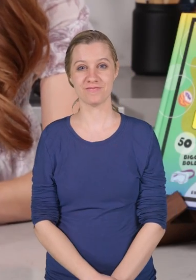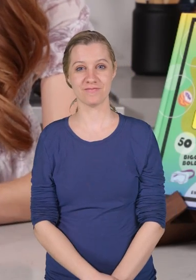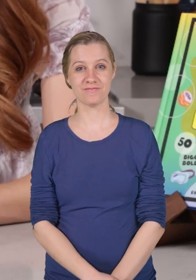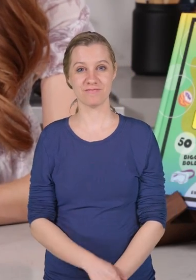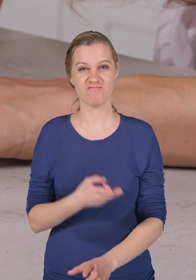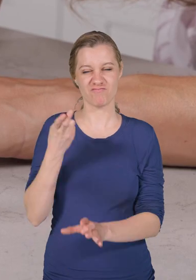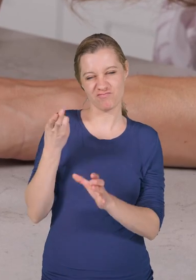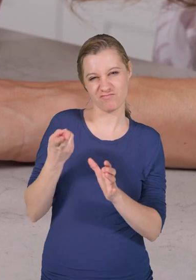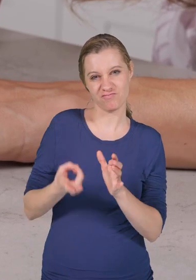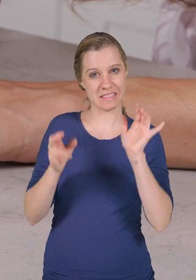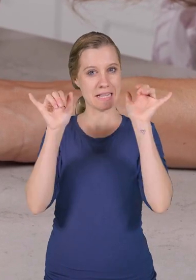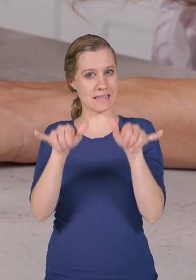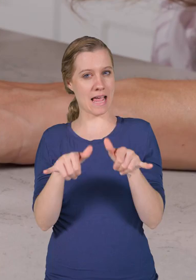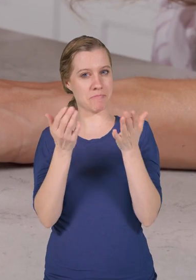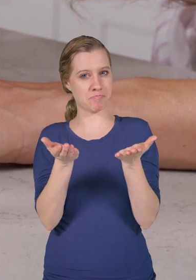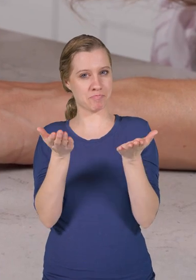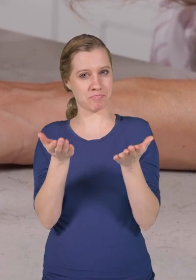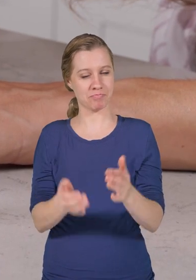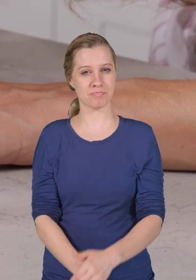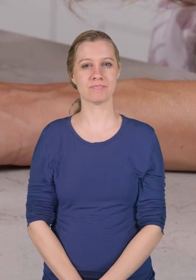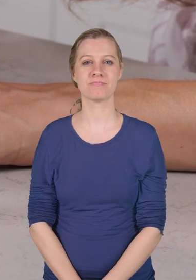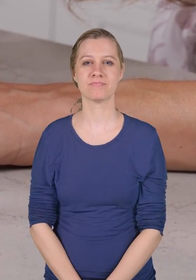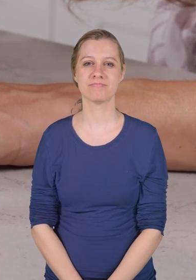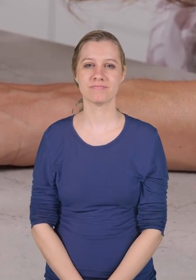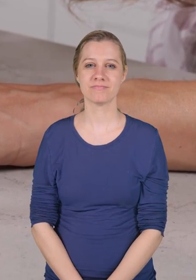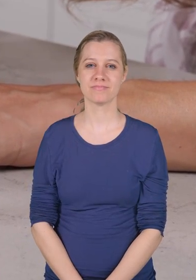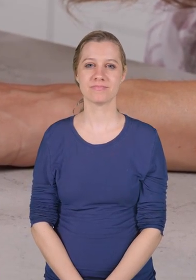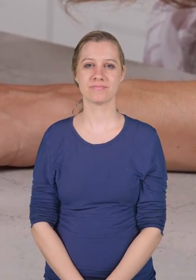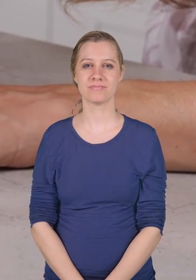water, just like so.